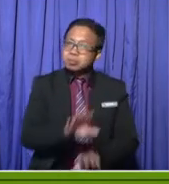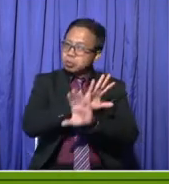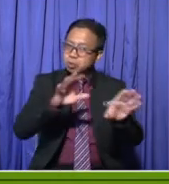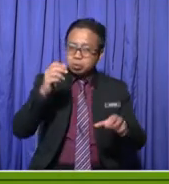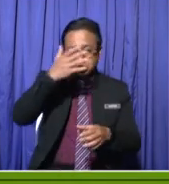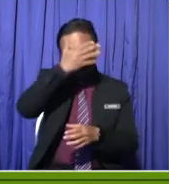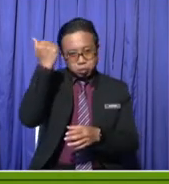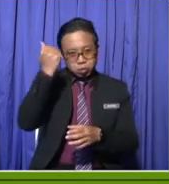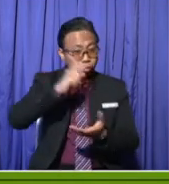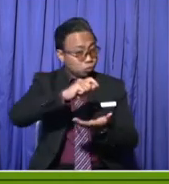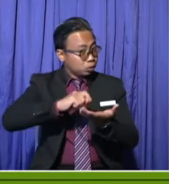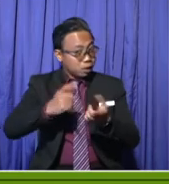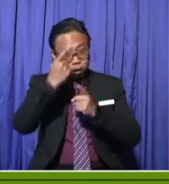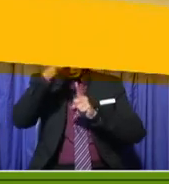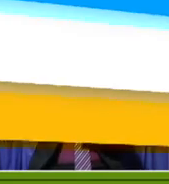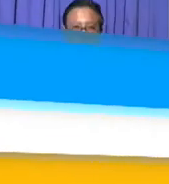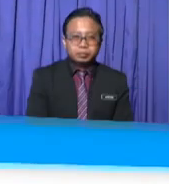to write the answers.